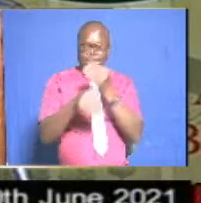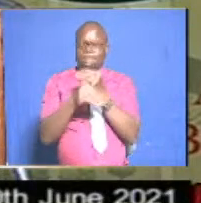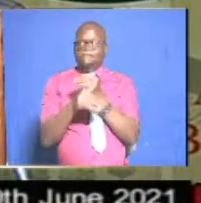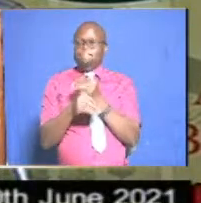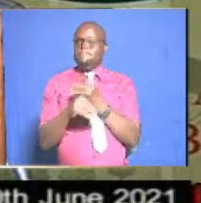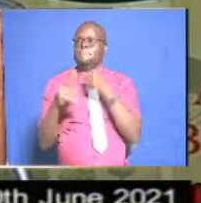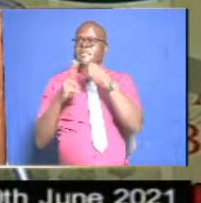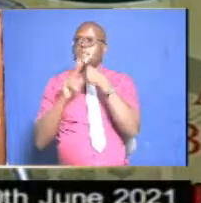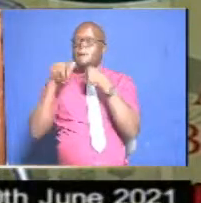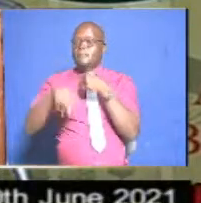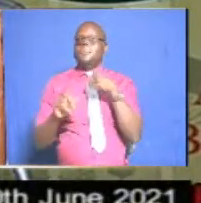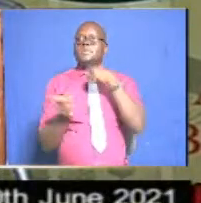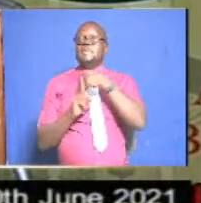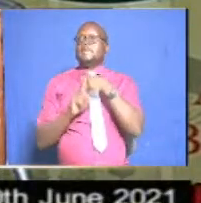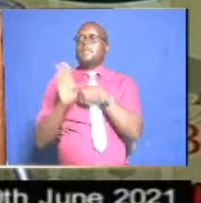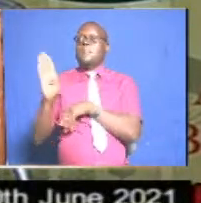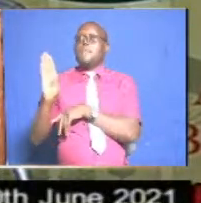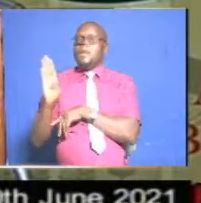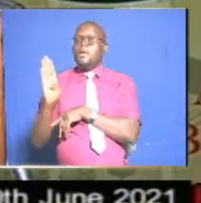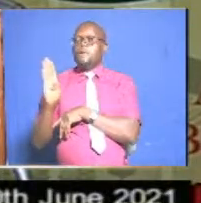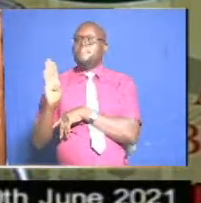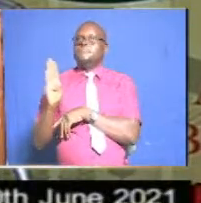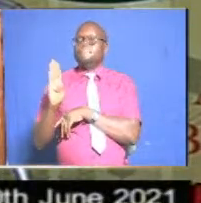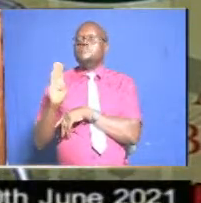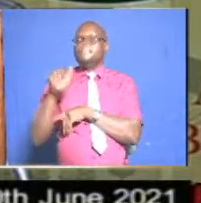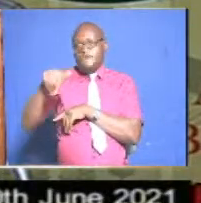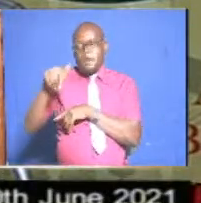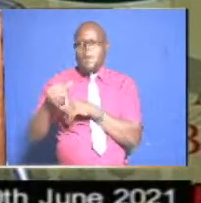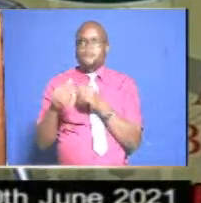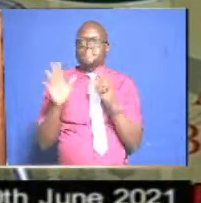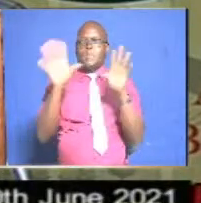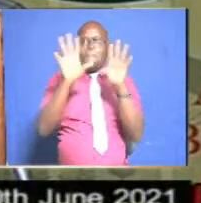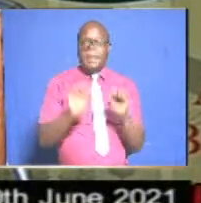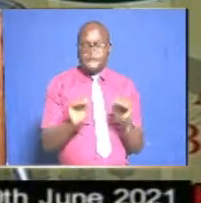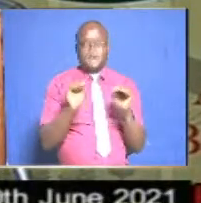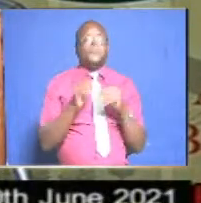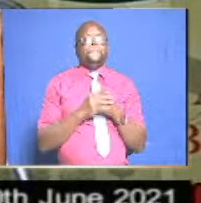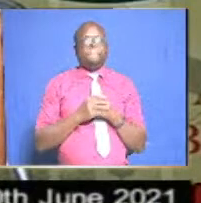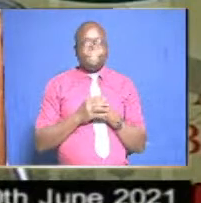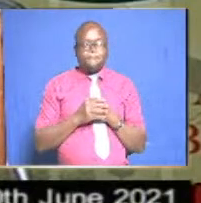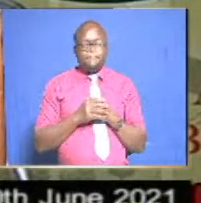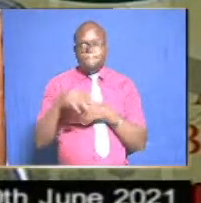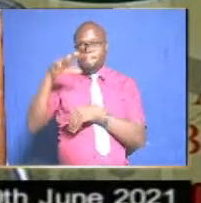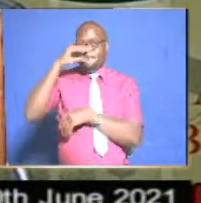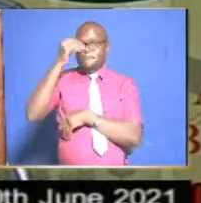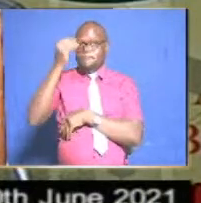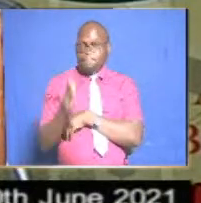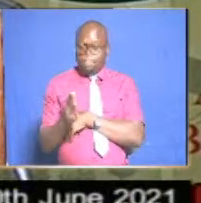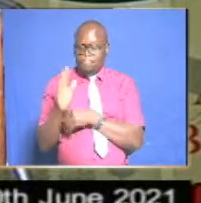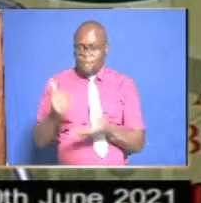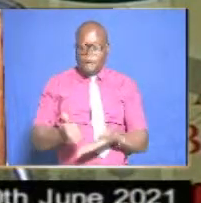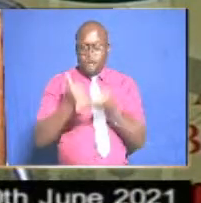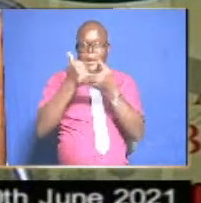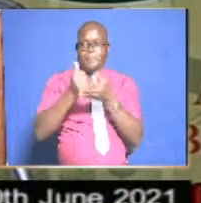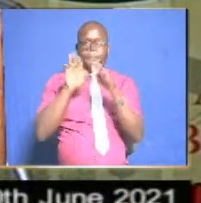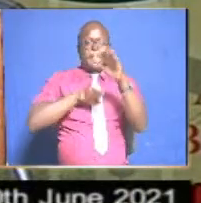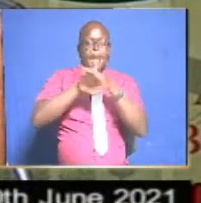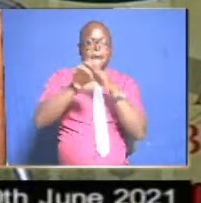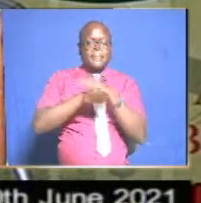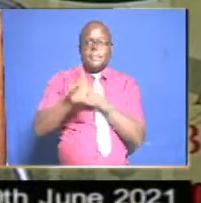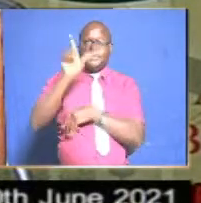shilling 7.6 billion appropriated in the current budget. Mr. Speaker, to enhance access to